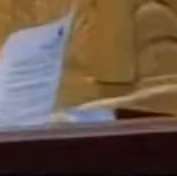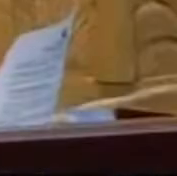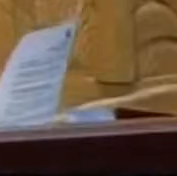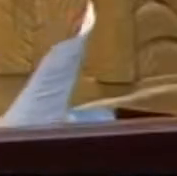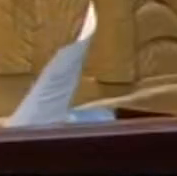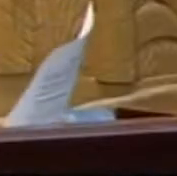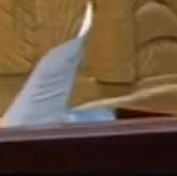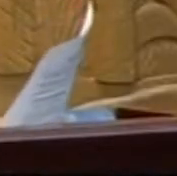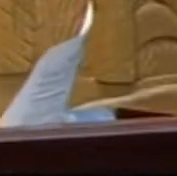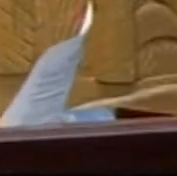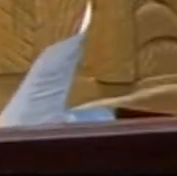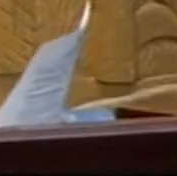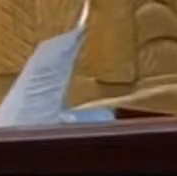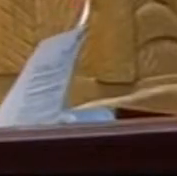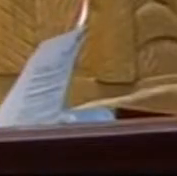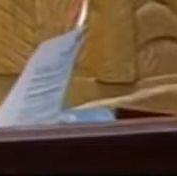is